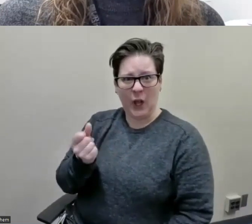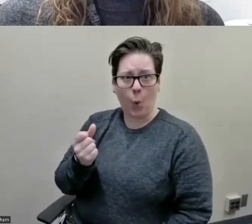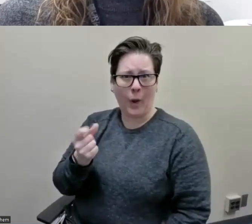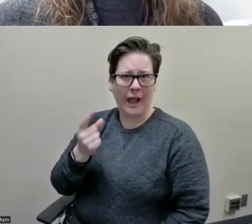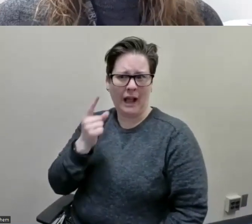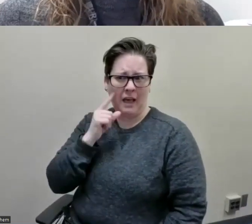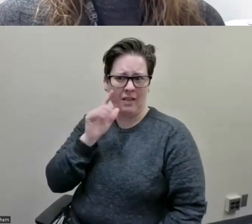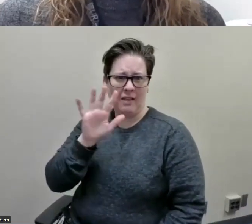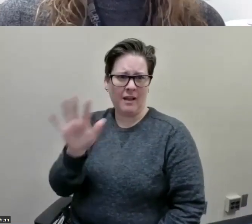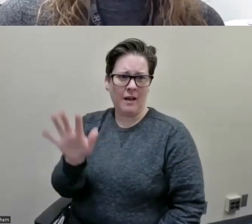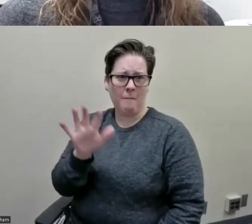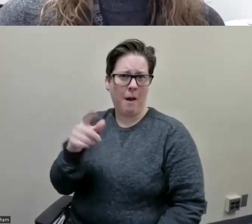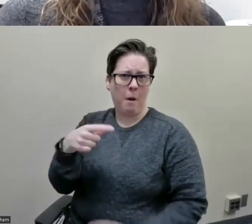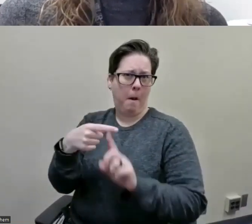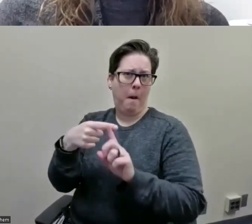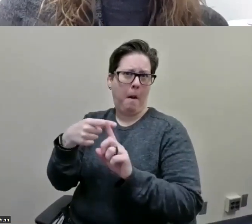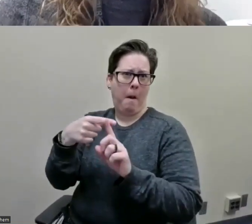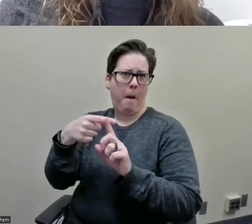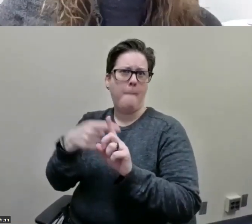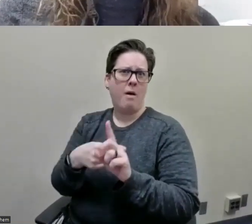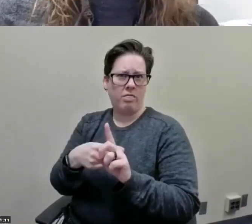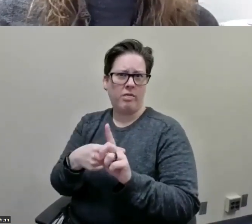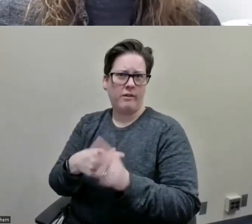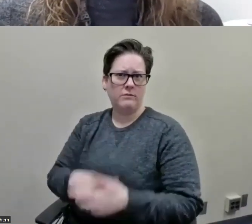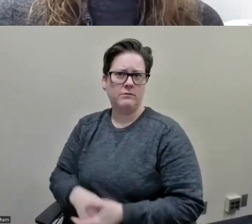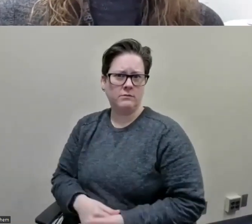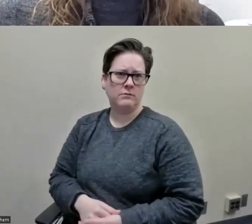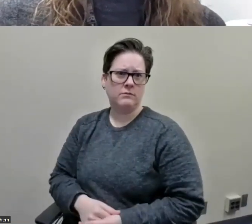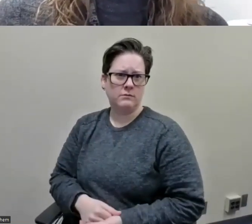a month from the day of the blood draw.